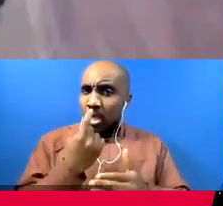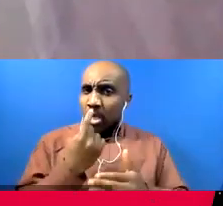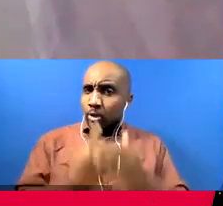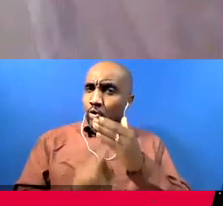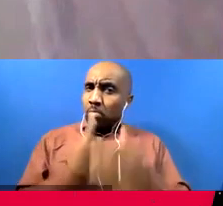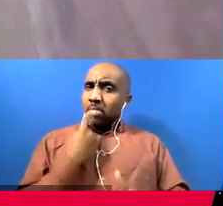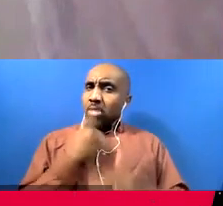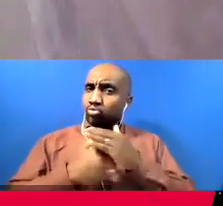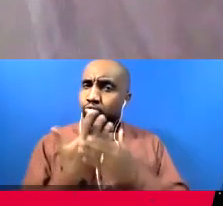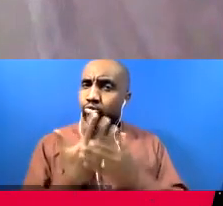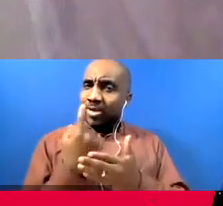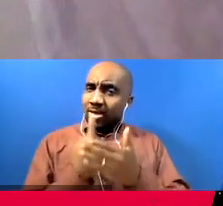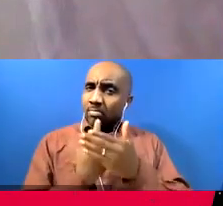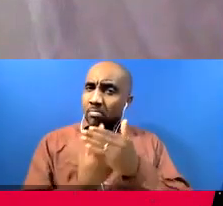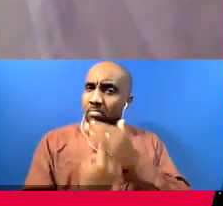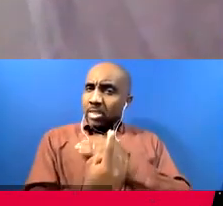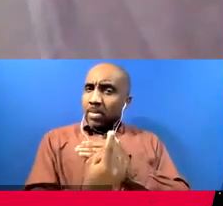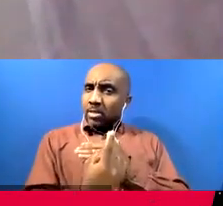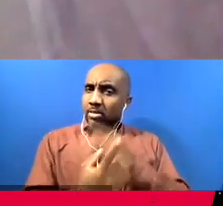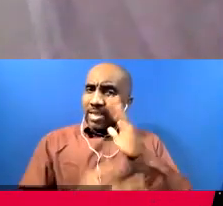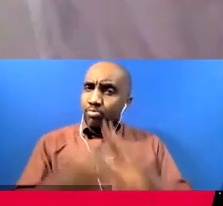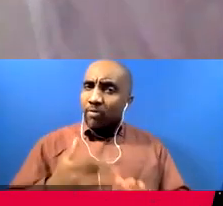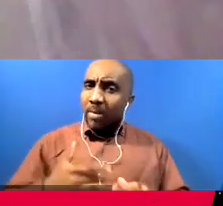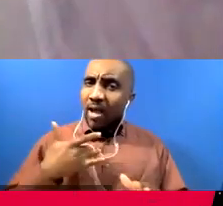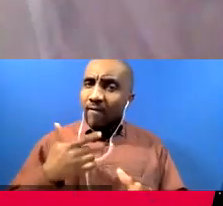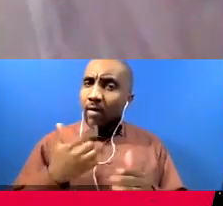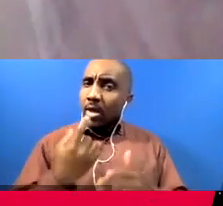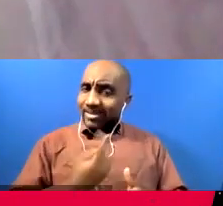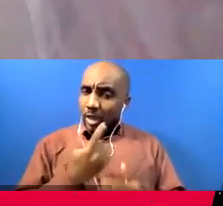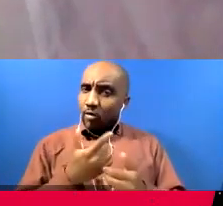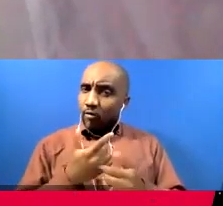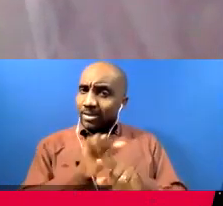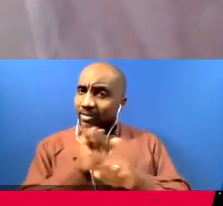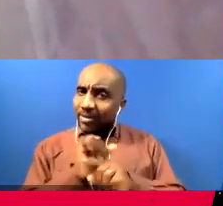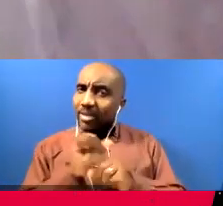struggle for a better life, not just for myself and stand up for myself, but stand up for those